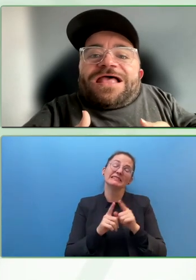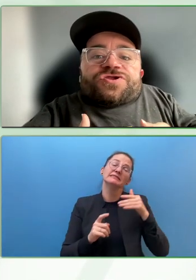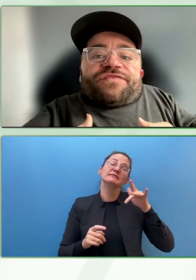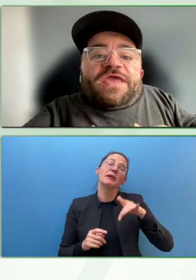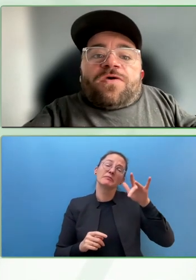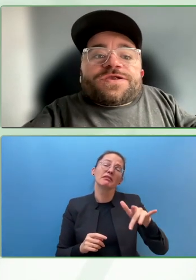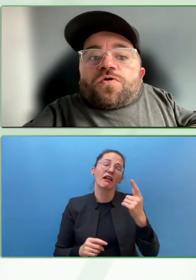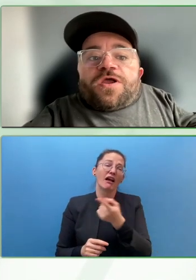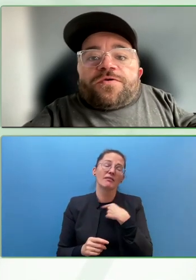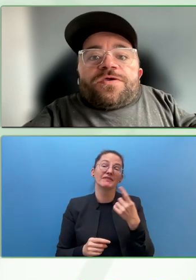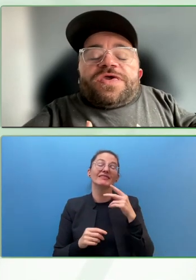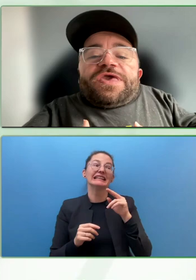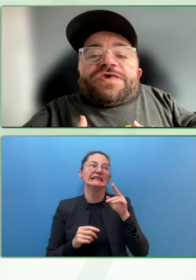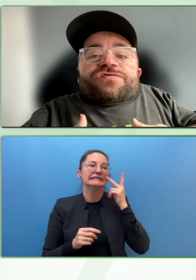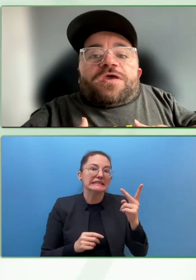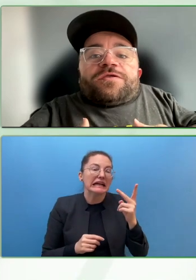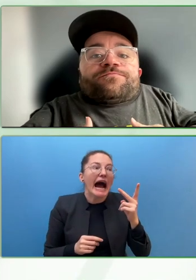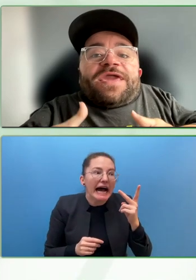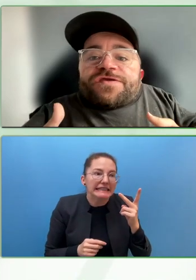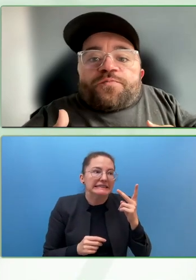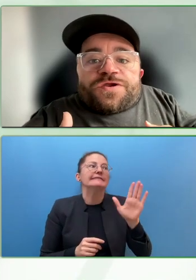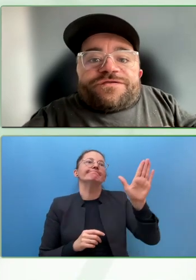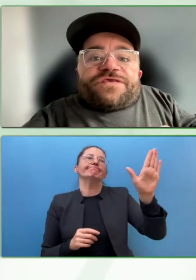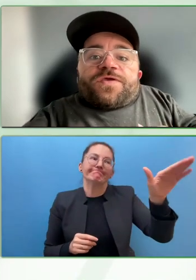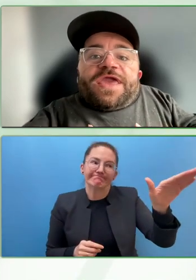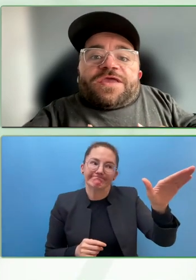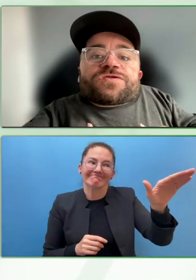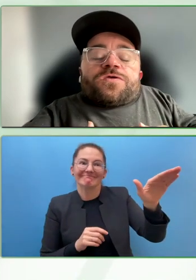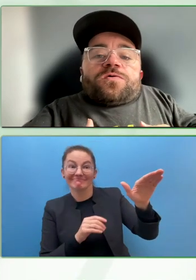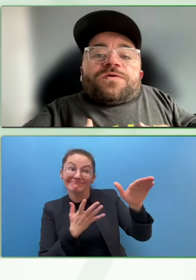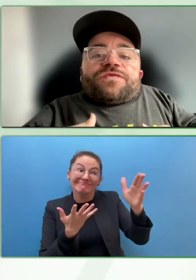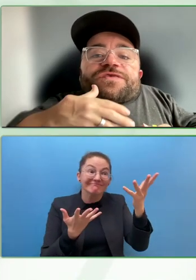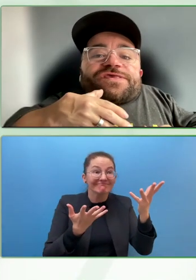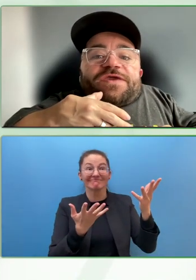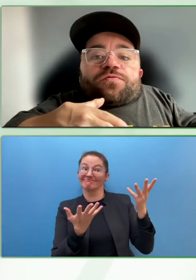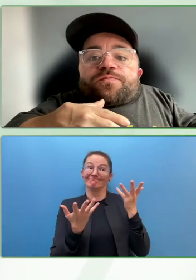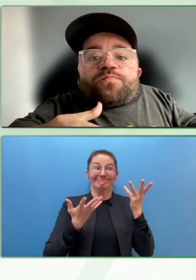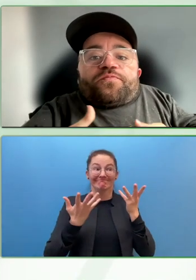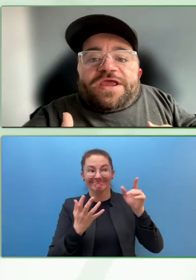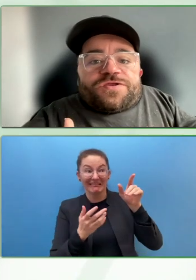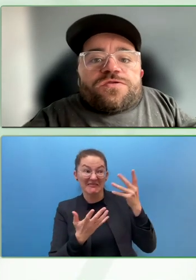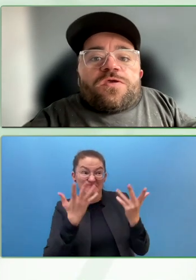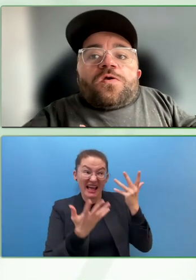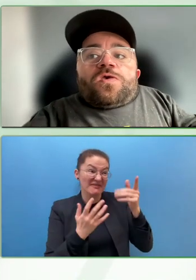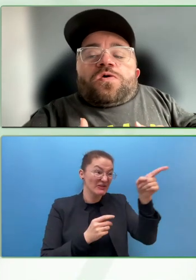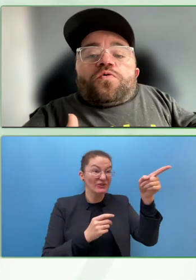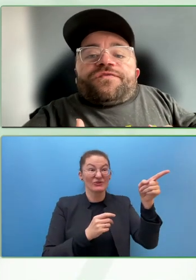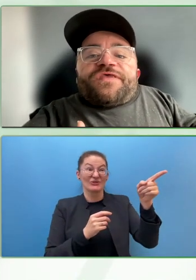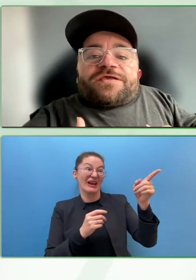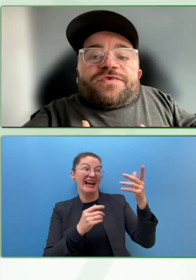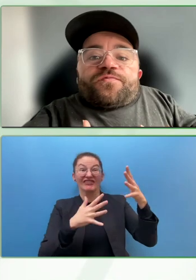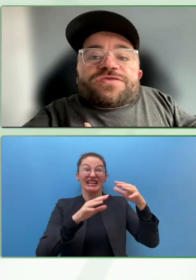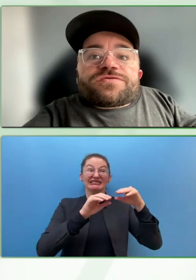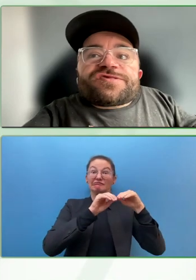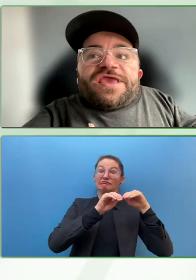that actually they might not know is an amazing opportunity to engage with the disabled population. Or in